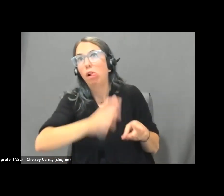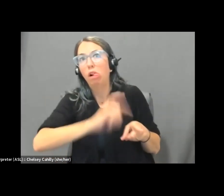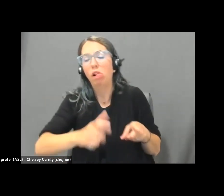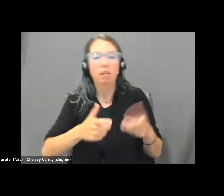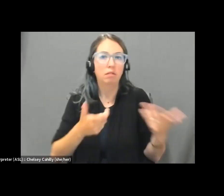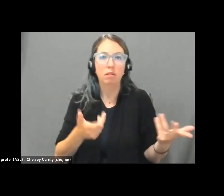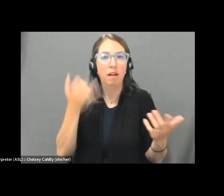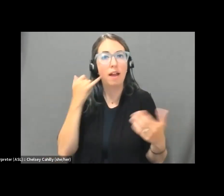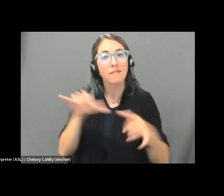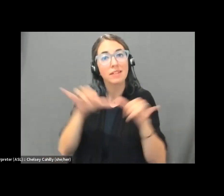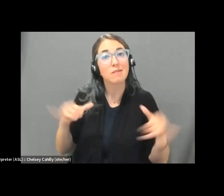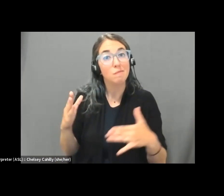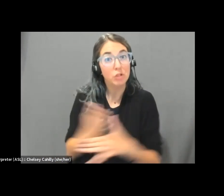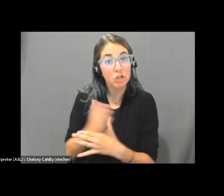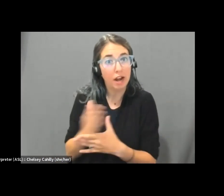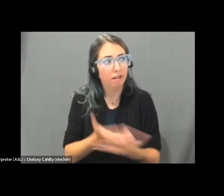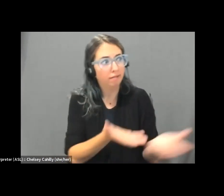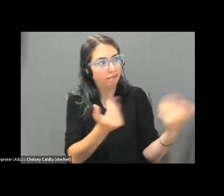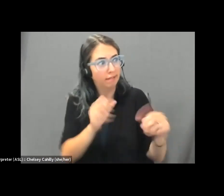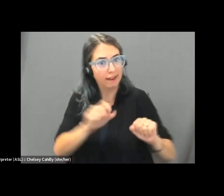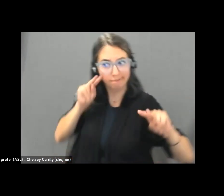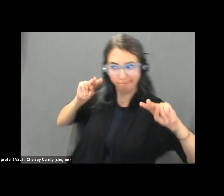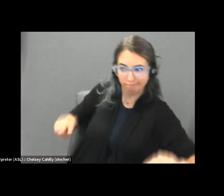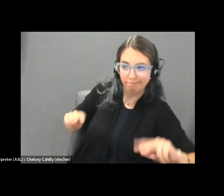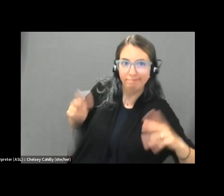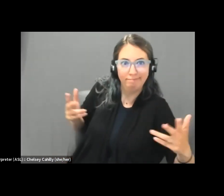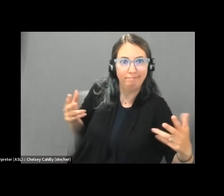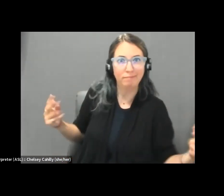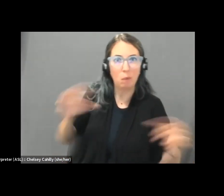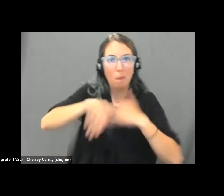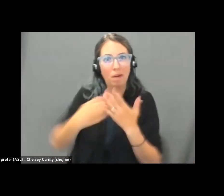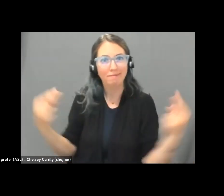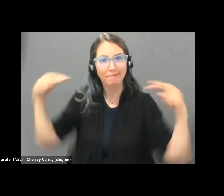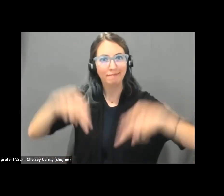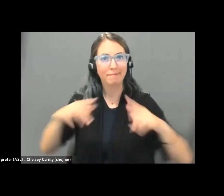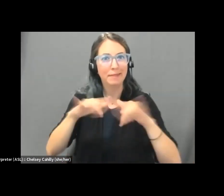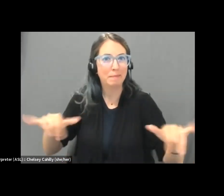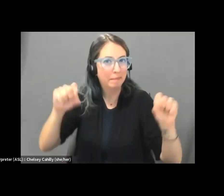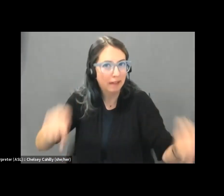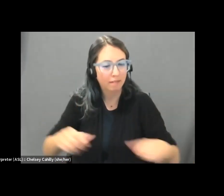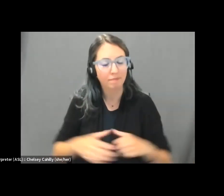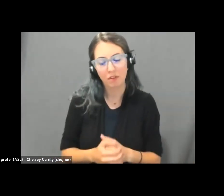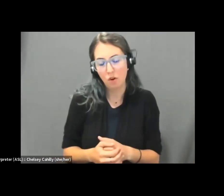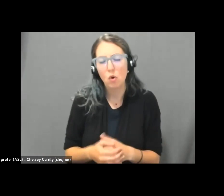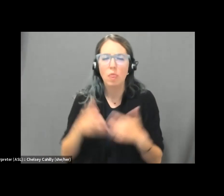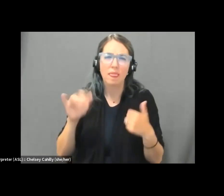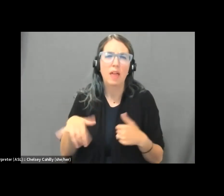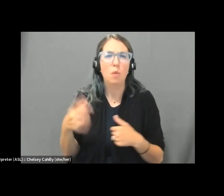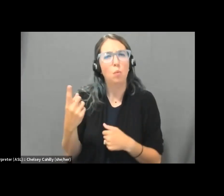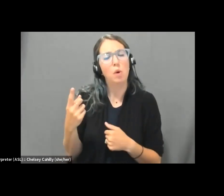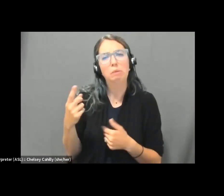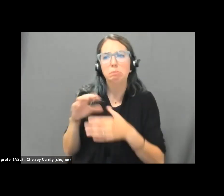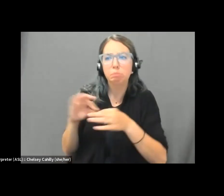get-go, but demonstrating the value proposition of it over time. And I think that will kind of prove itself in the long